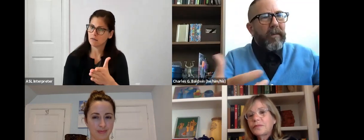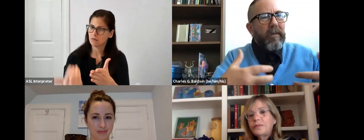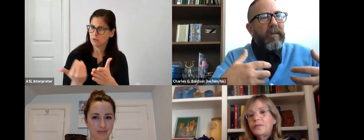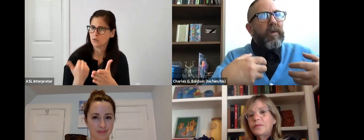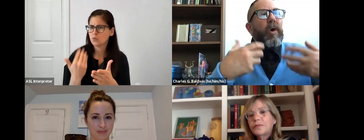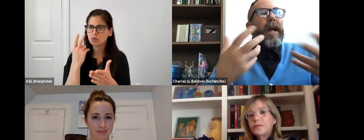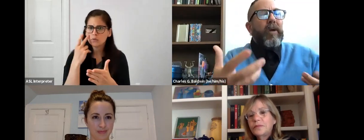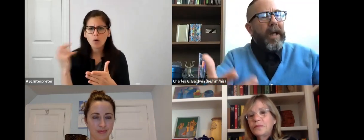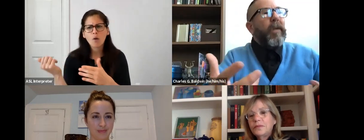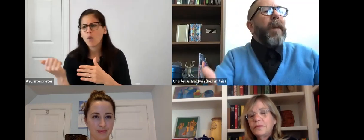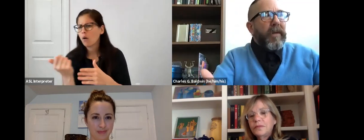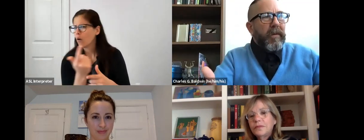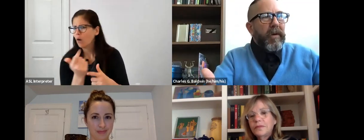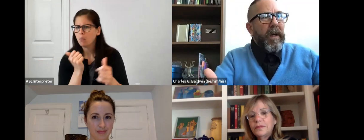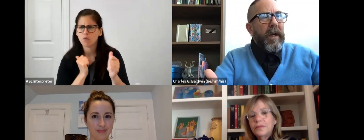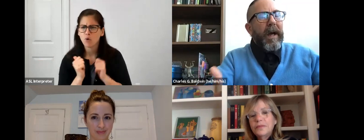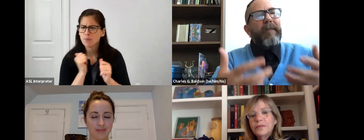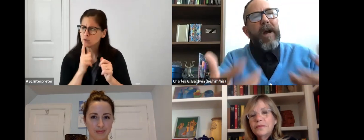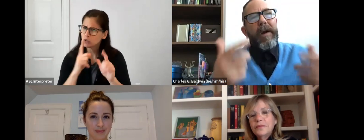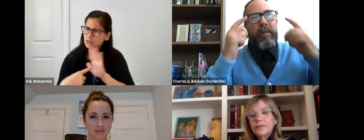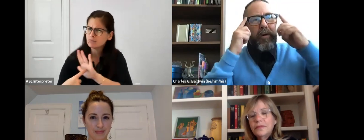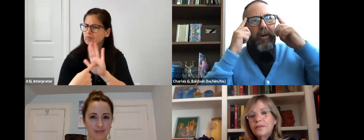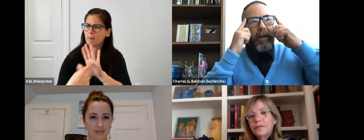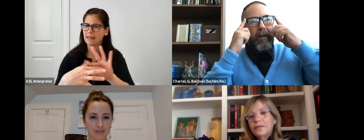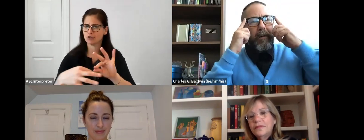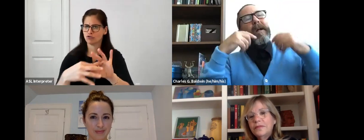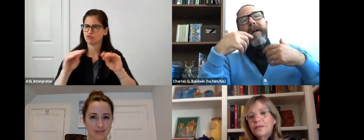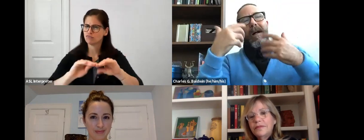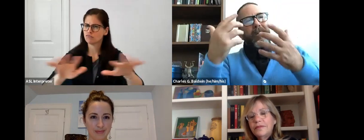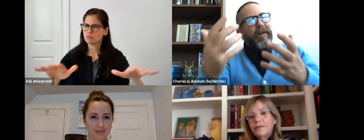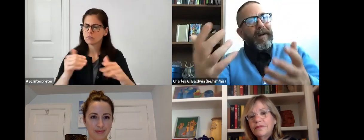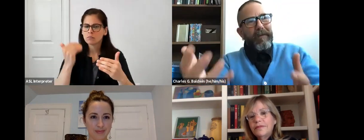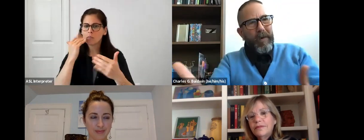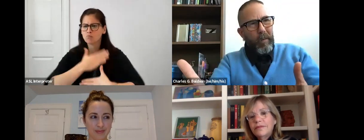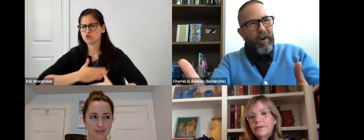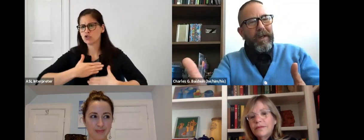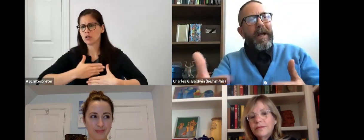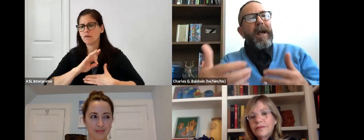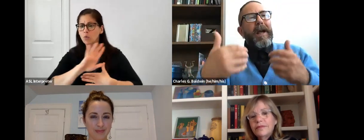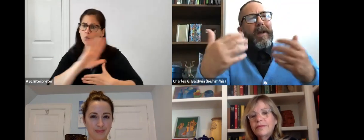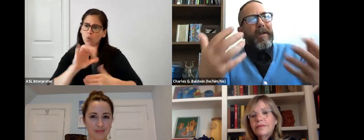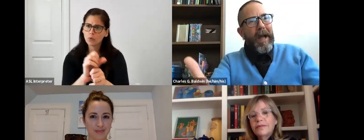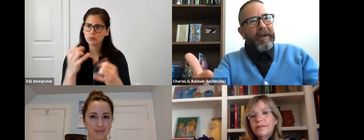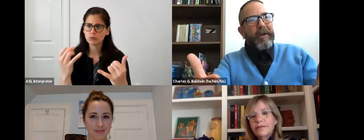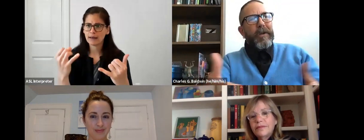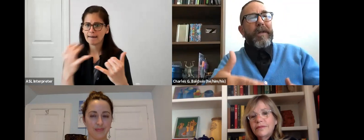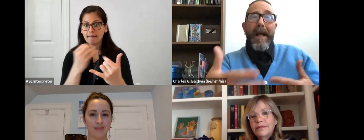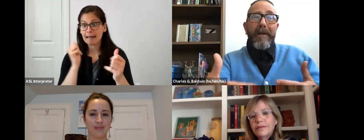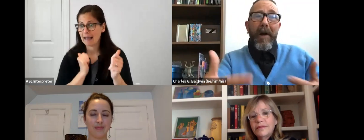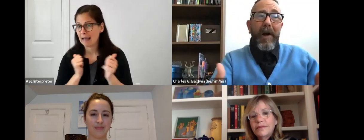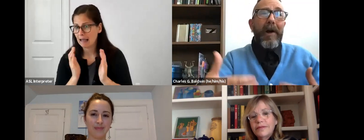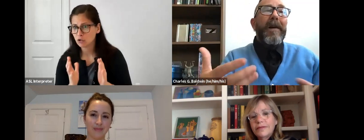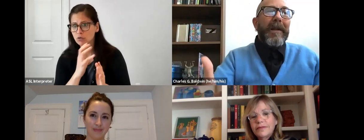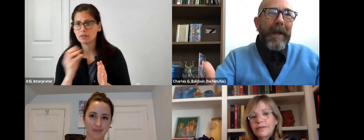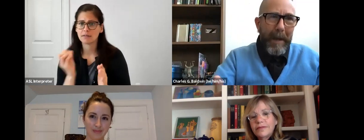that translated the message. And I'm very appreciative of your work today, the actors